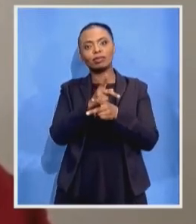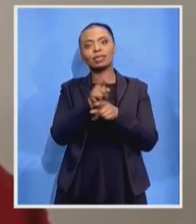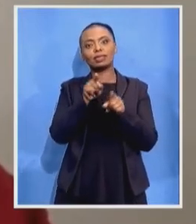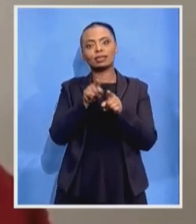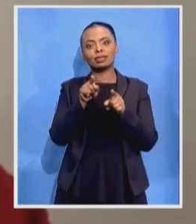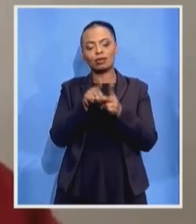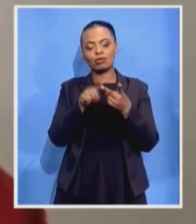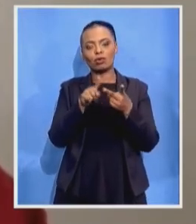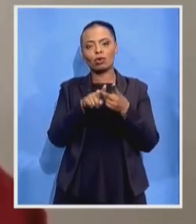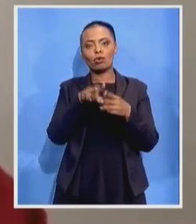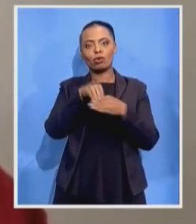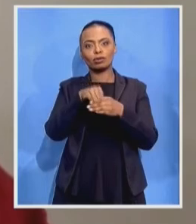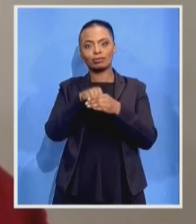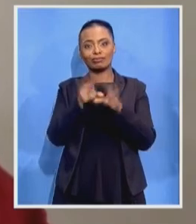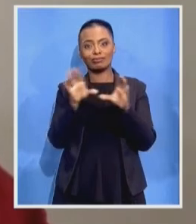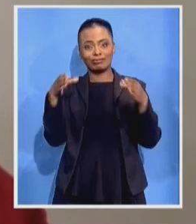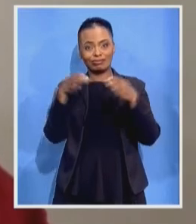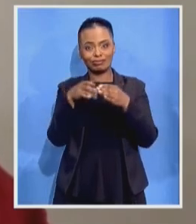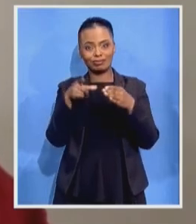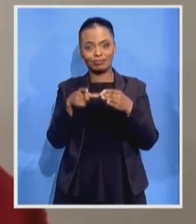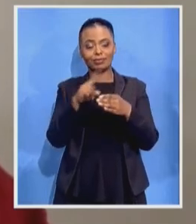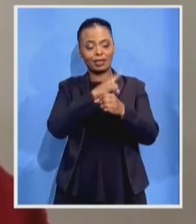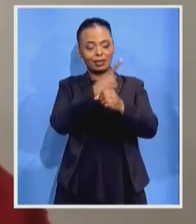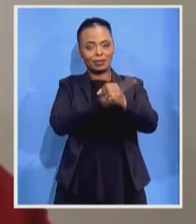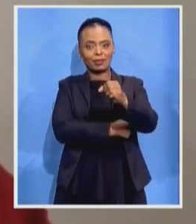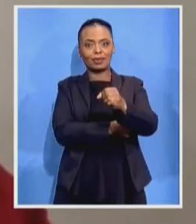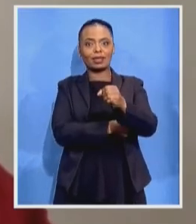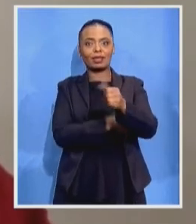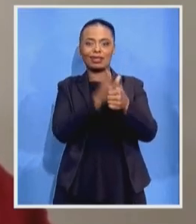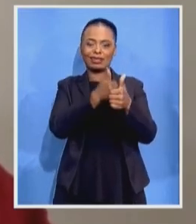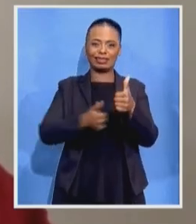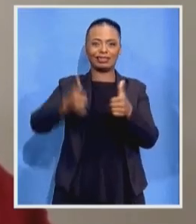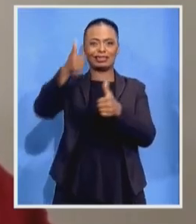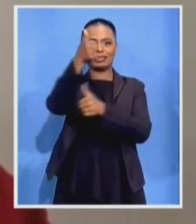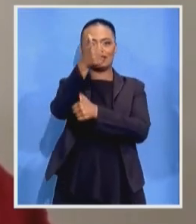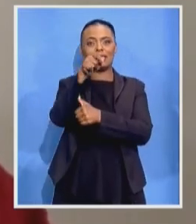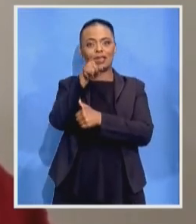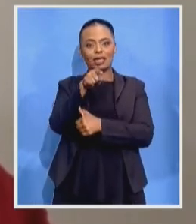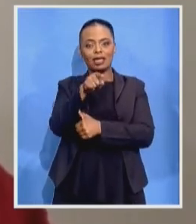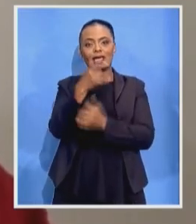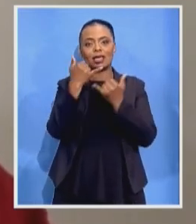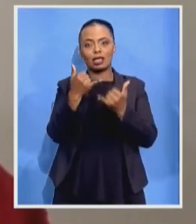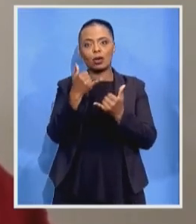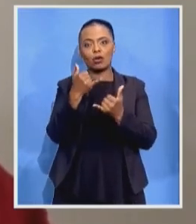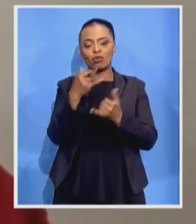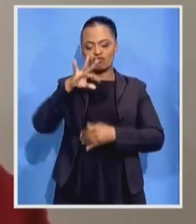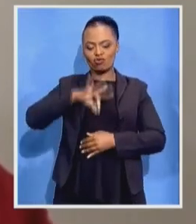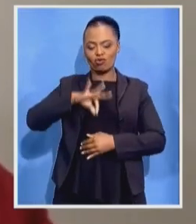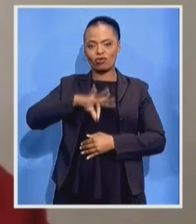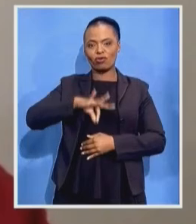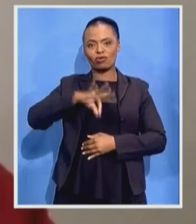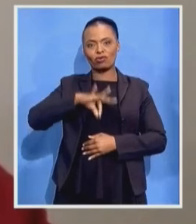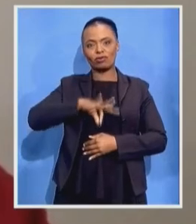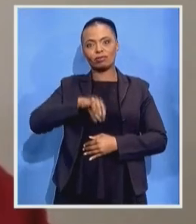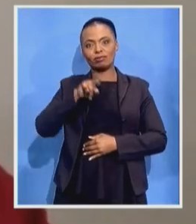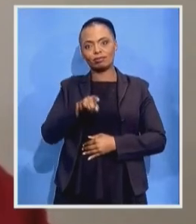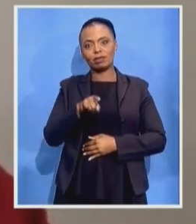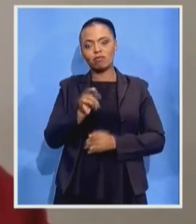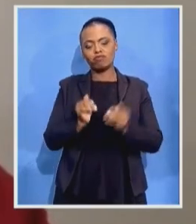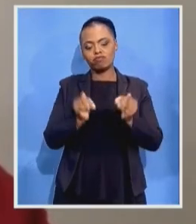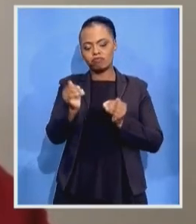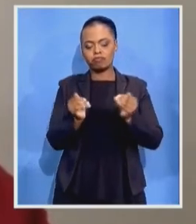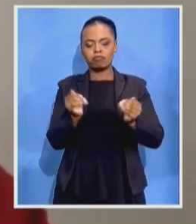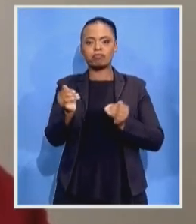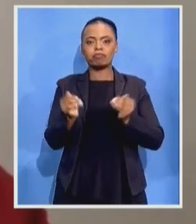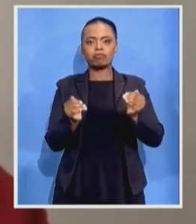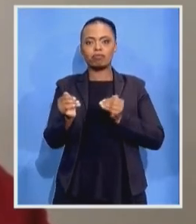Capitalist bosses are interested in profit making and maximization rather than in protecting and reversing climate